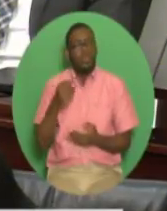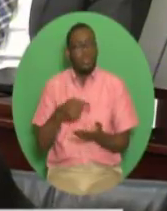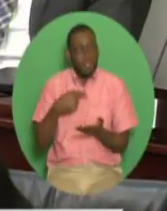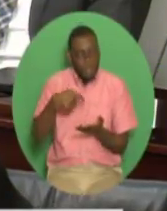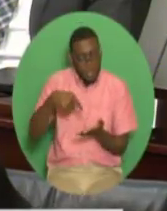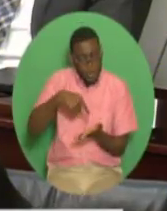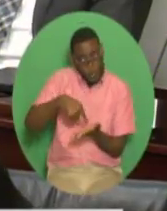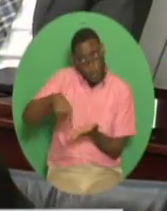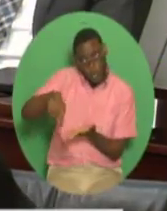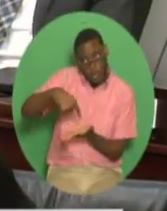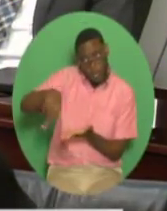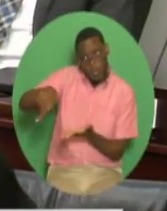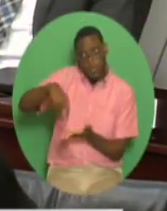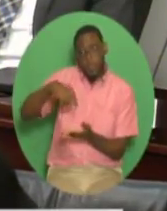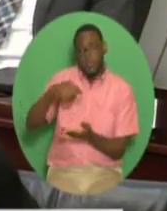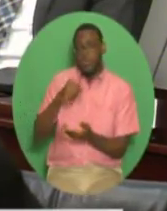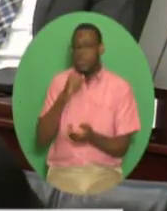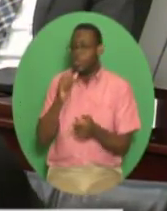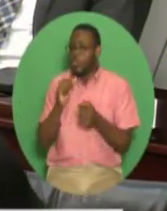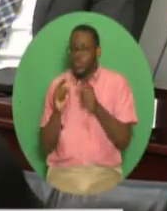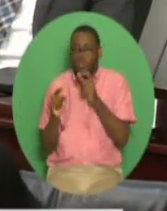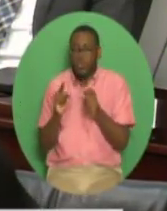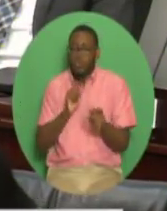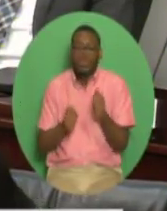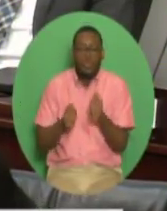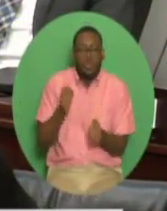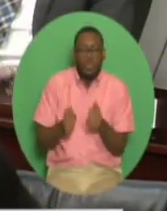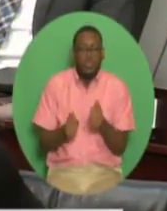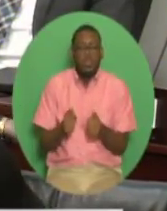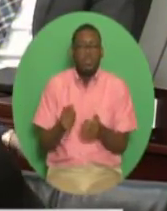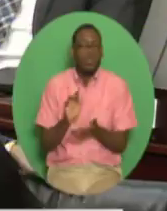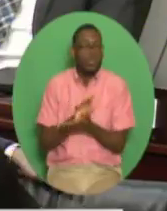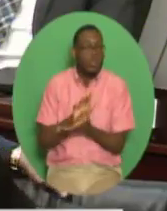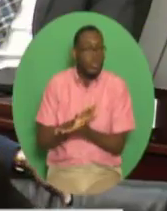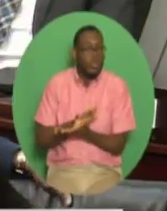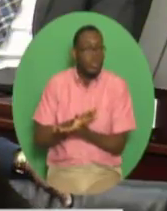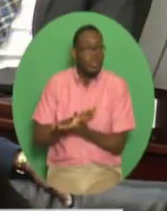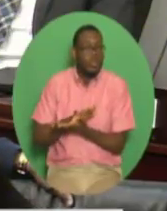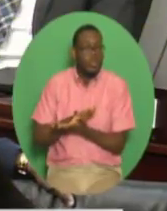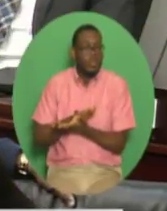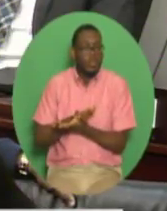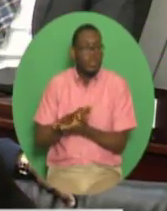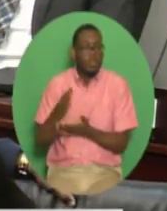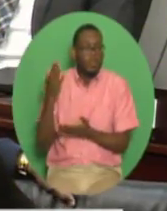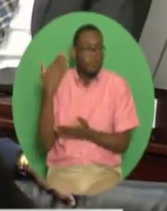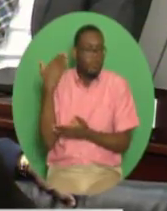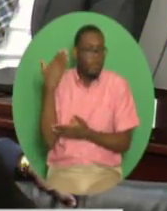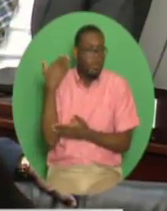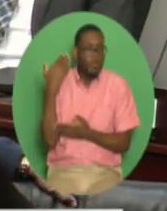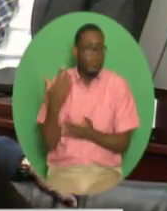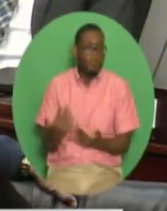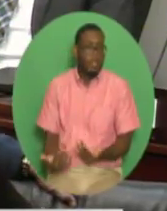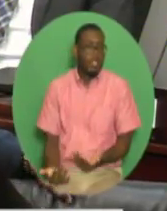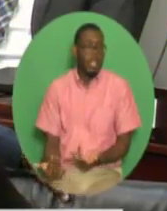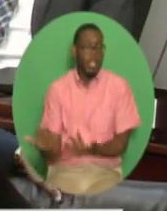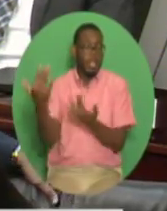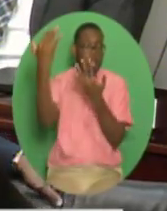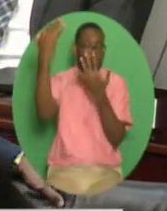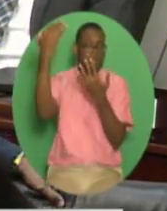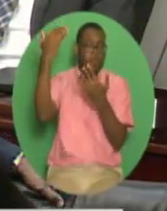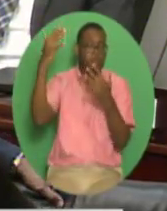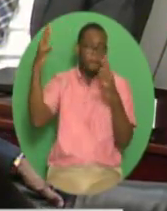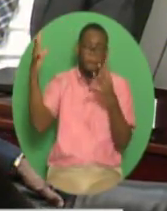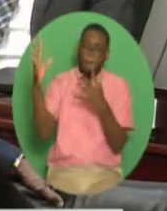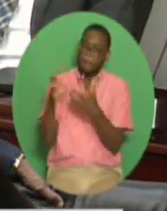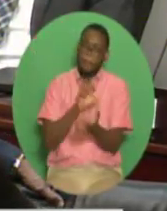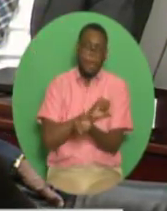can't remember the exact day, that school suffered a fire that destroyed one